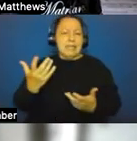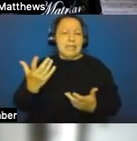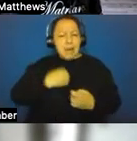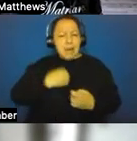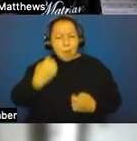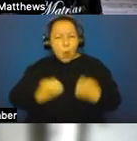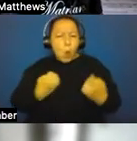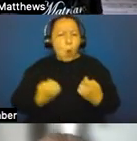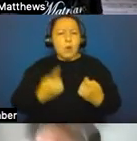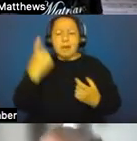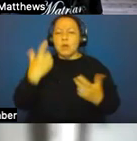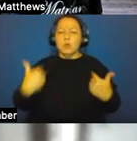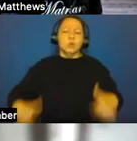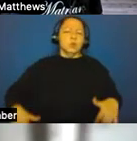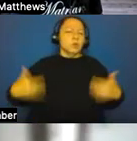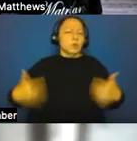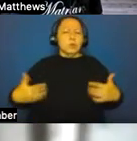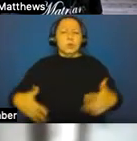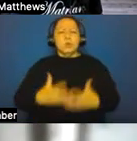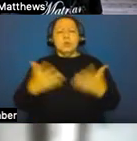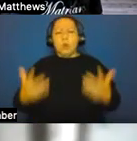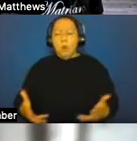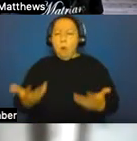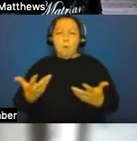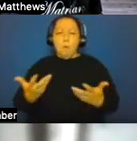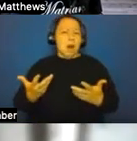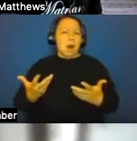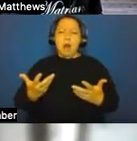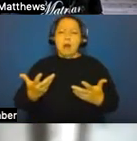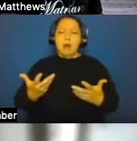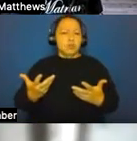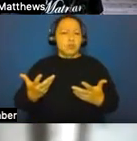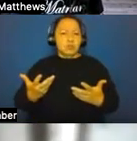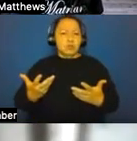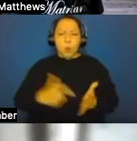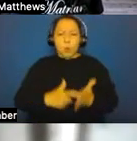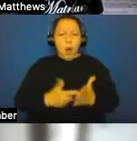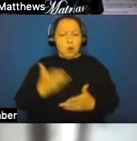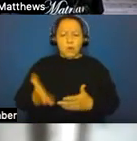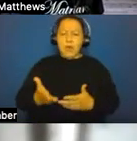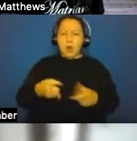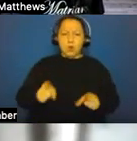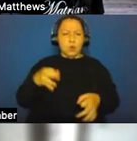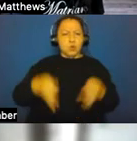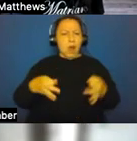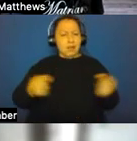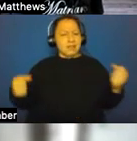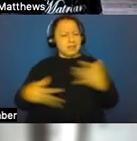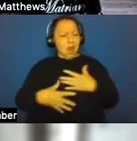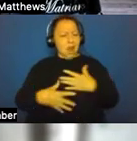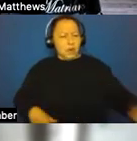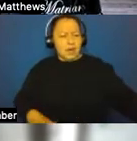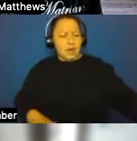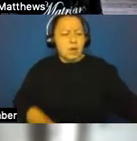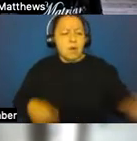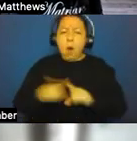so much at those trials and it's very scary. And so how to work with them also on that spiritual